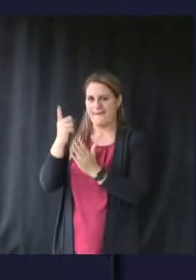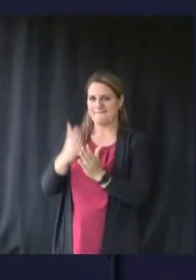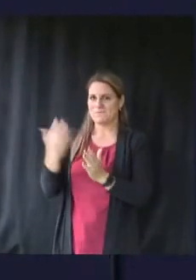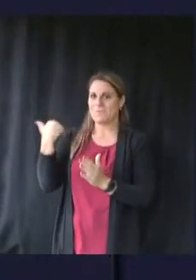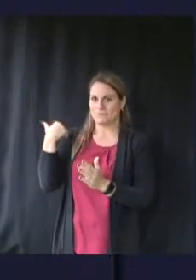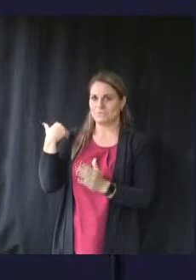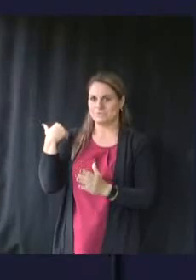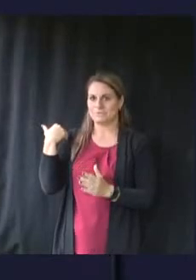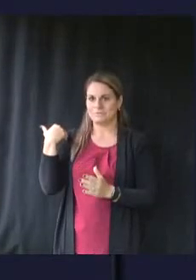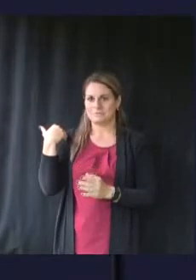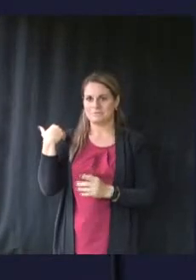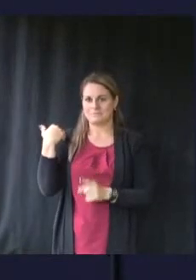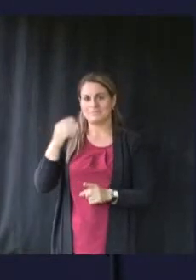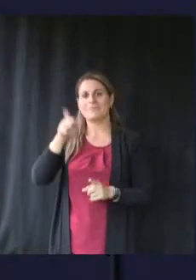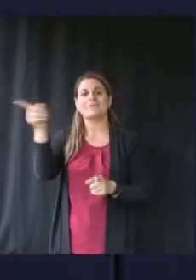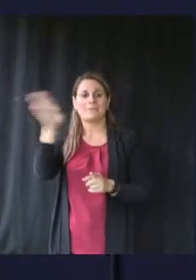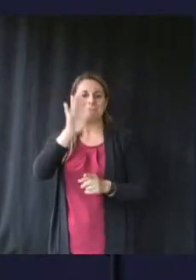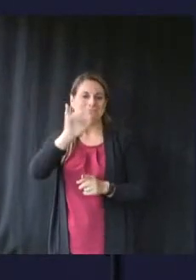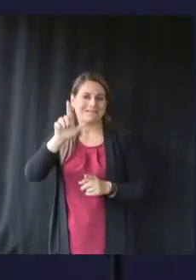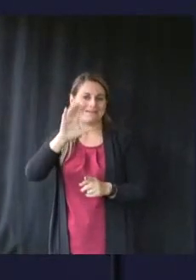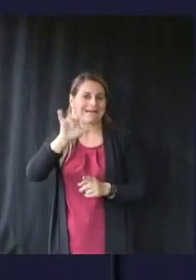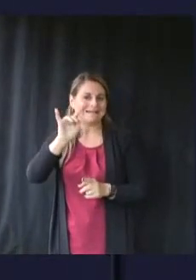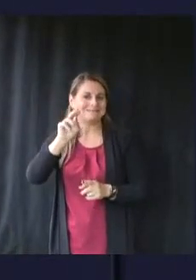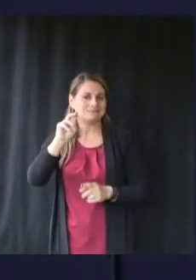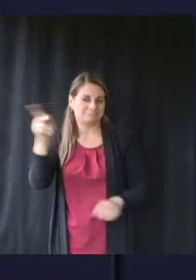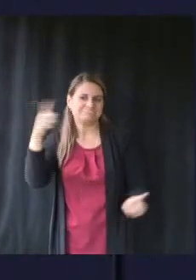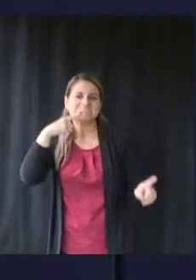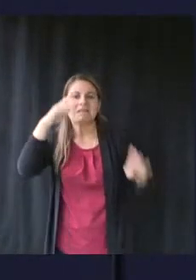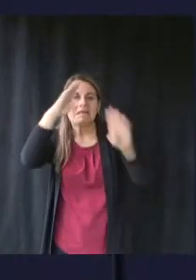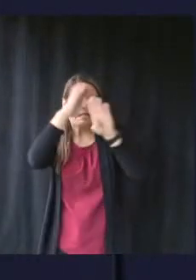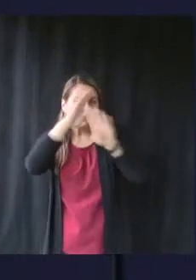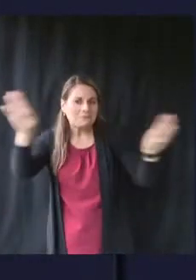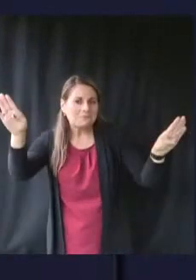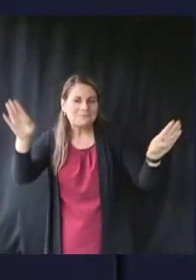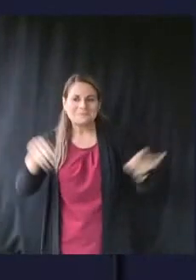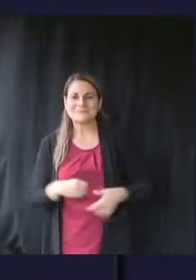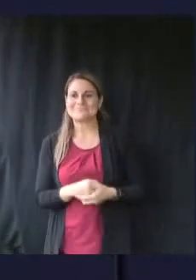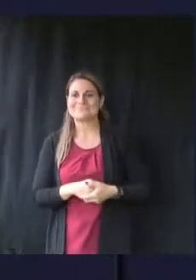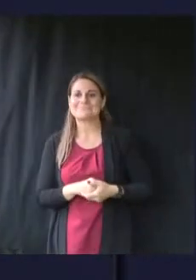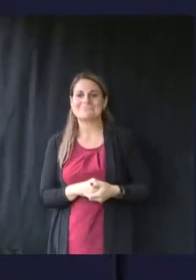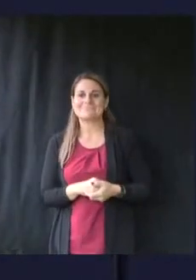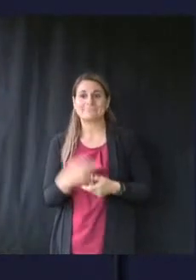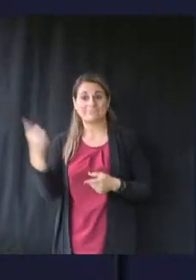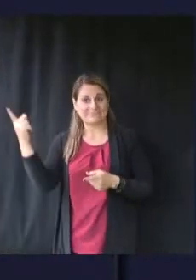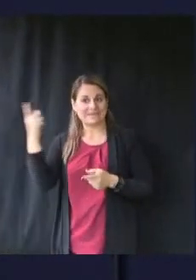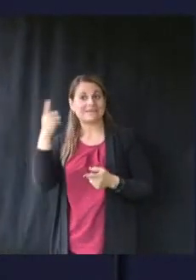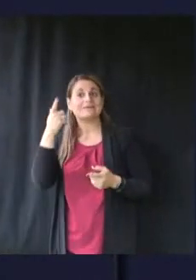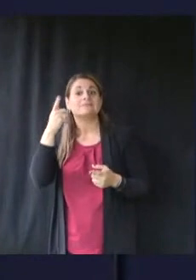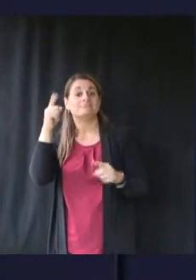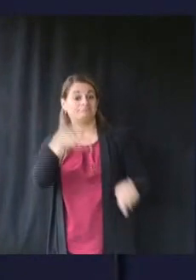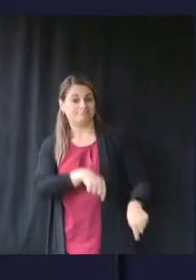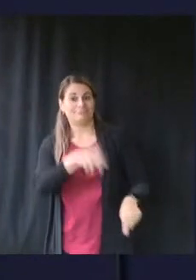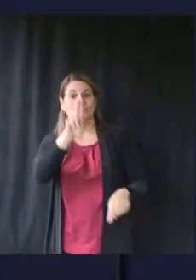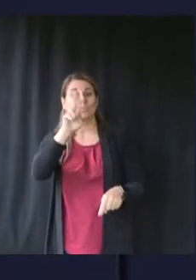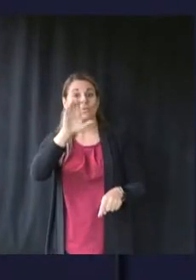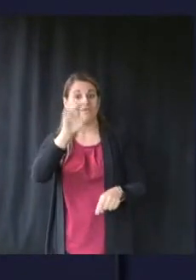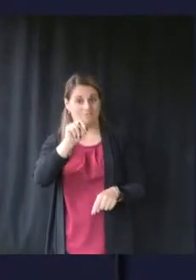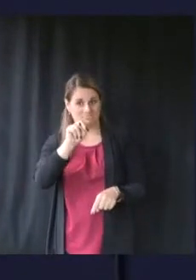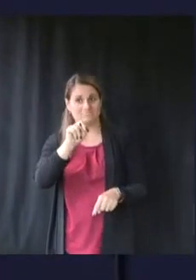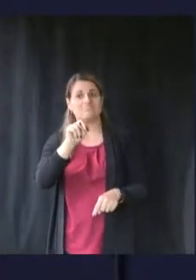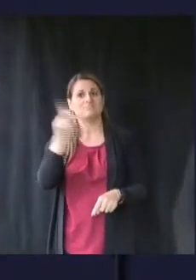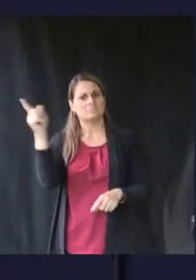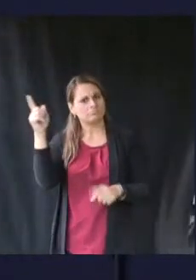his best, by the way, visited this university to dedicate the Thomas J. Dodd Research